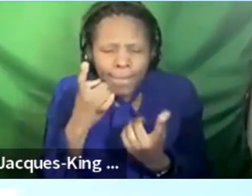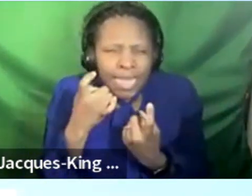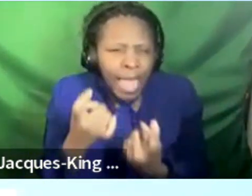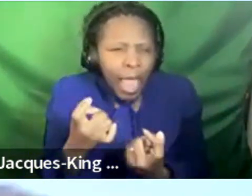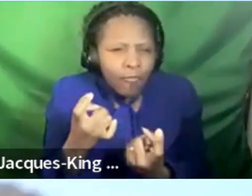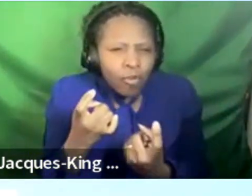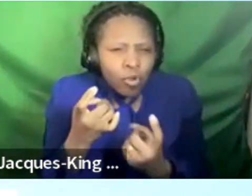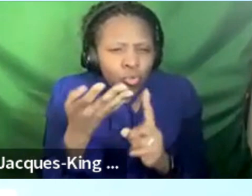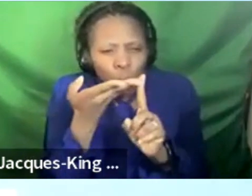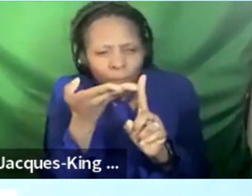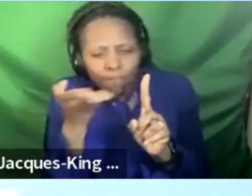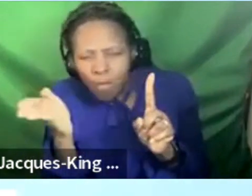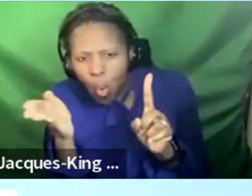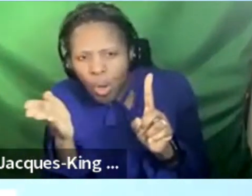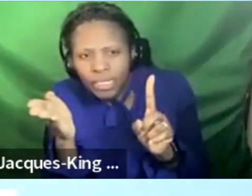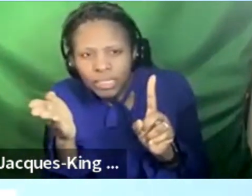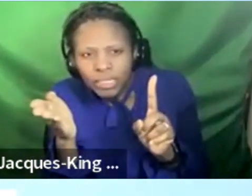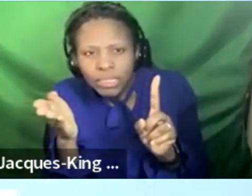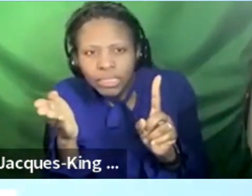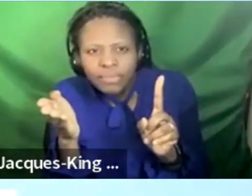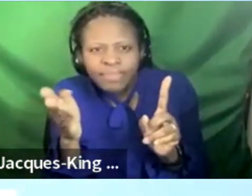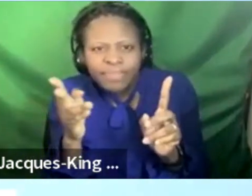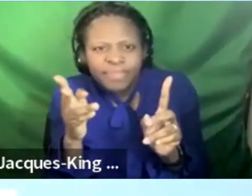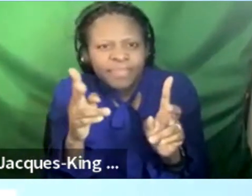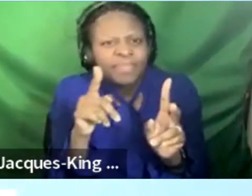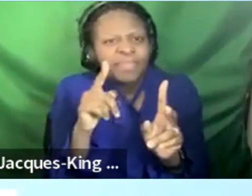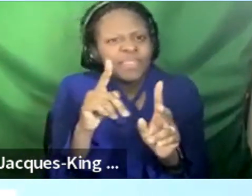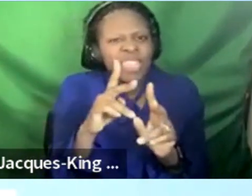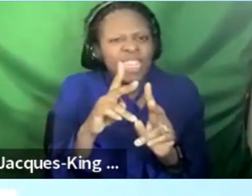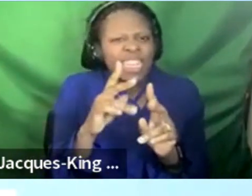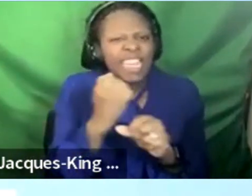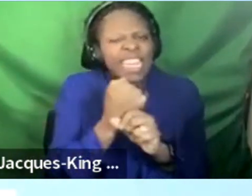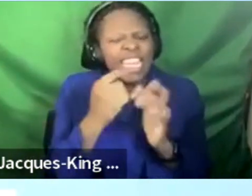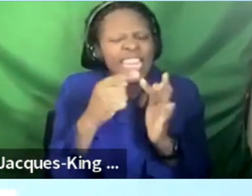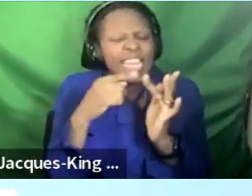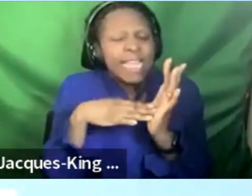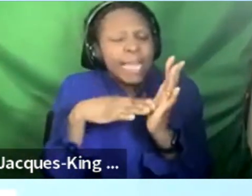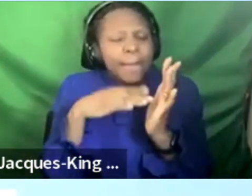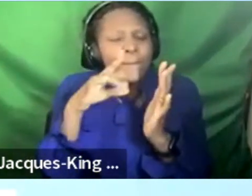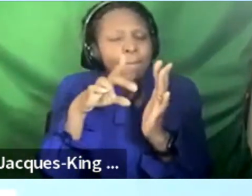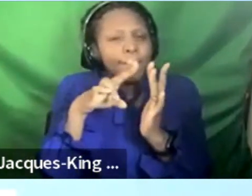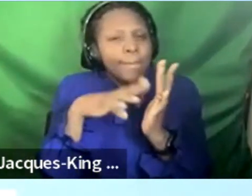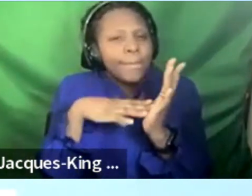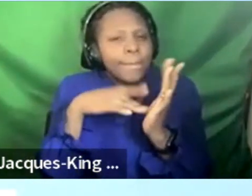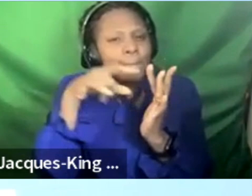But how do we be mindful about avoiding